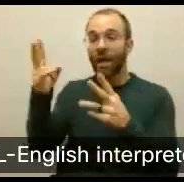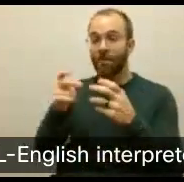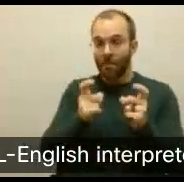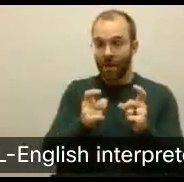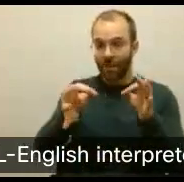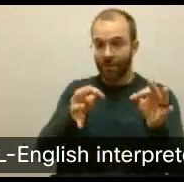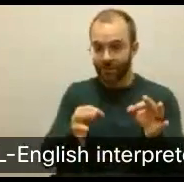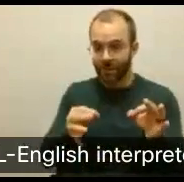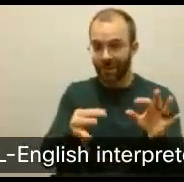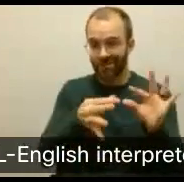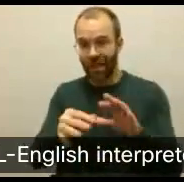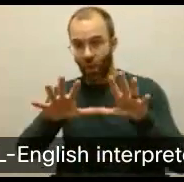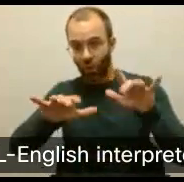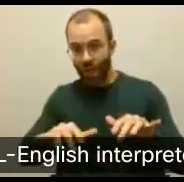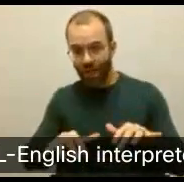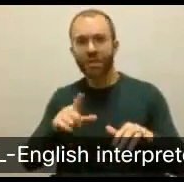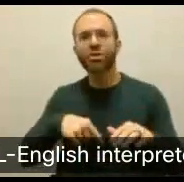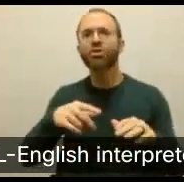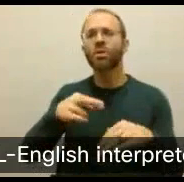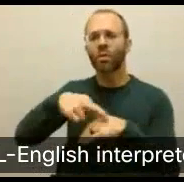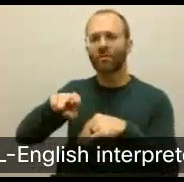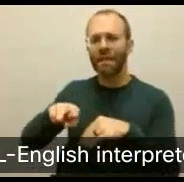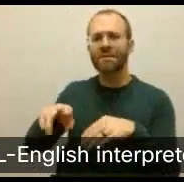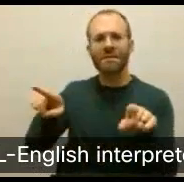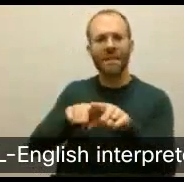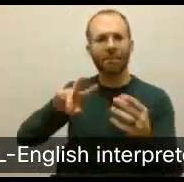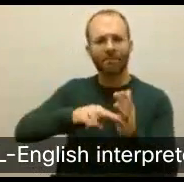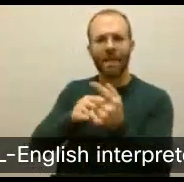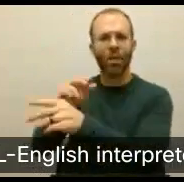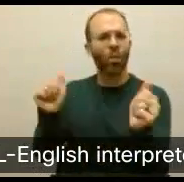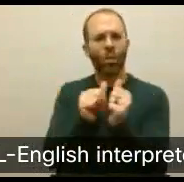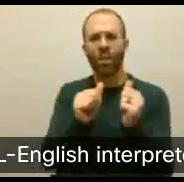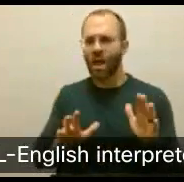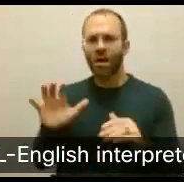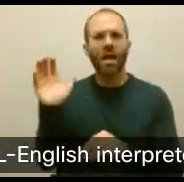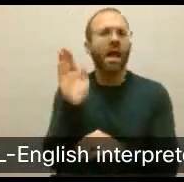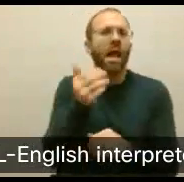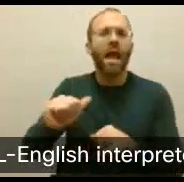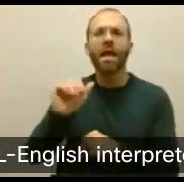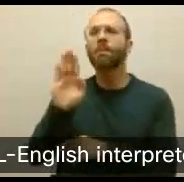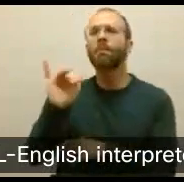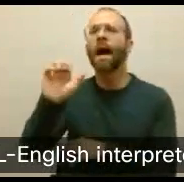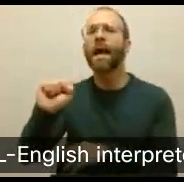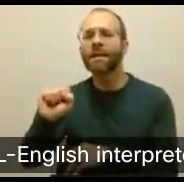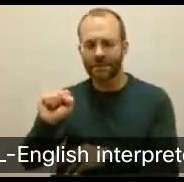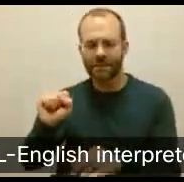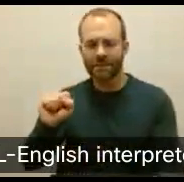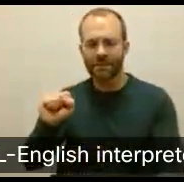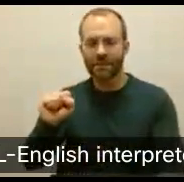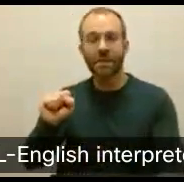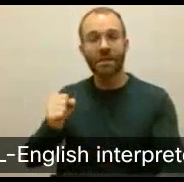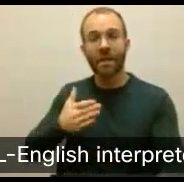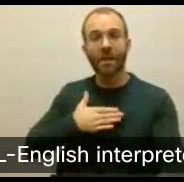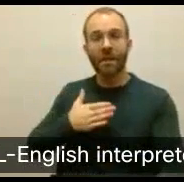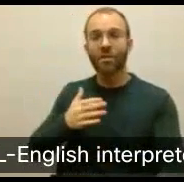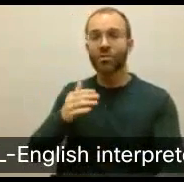writing should reflect the same meaning of the original source without bias. So we're stating stating information in our own words, but